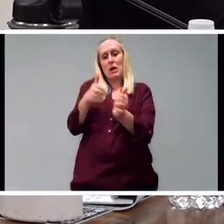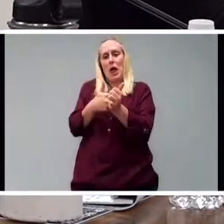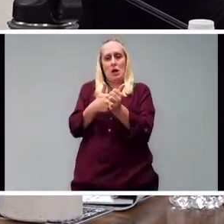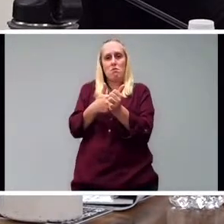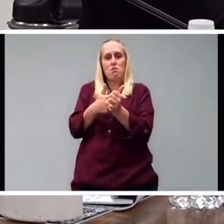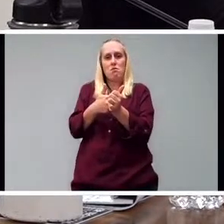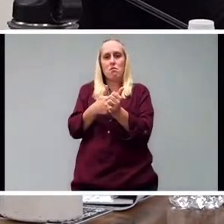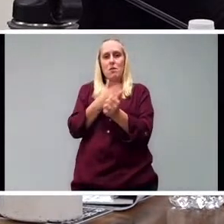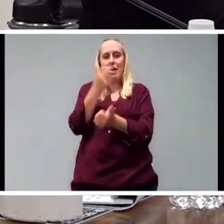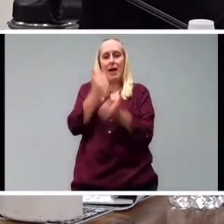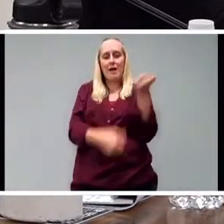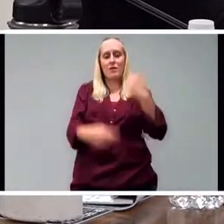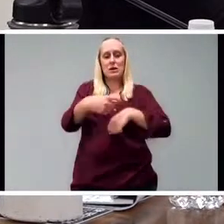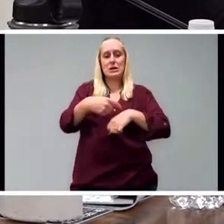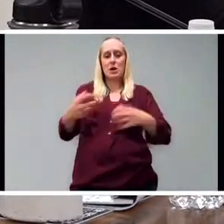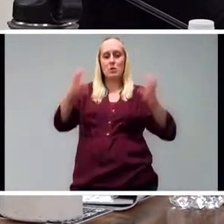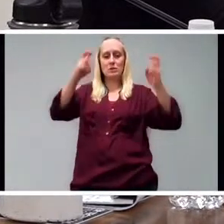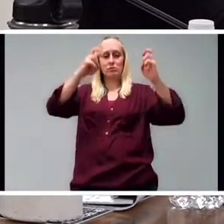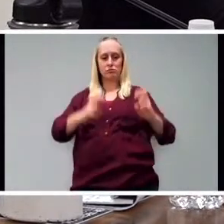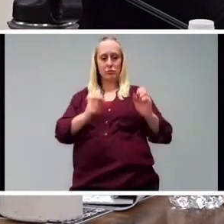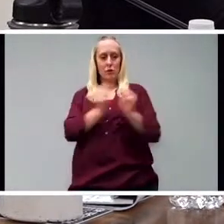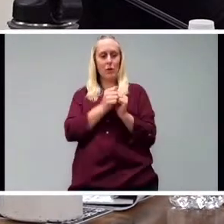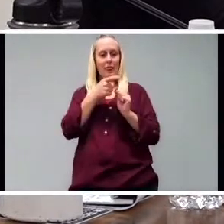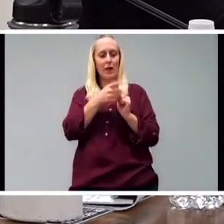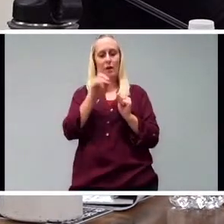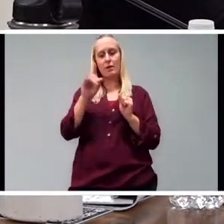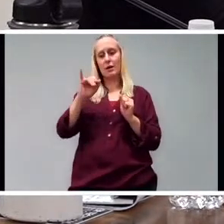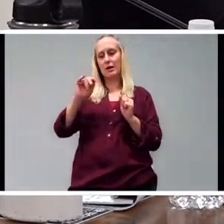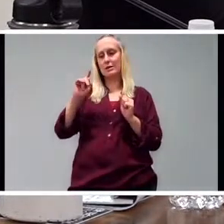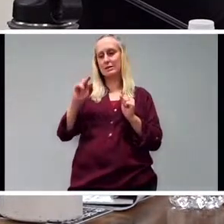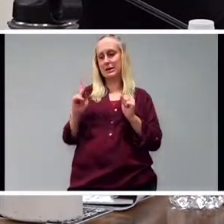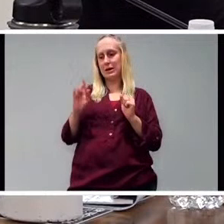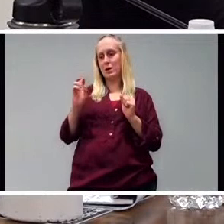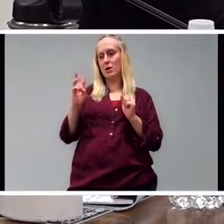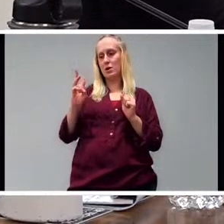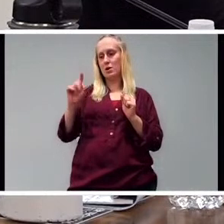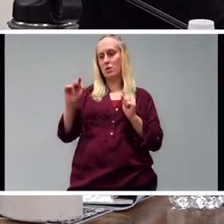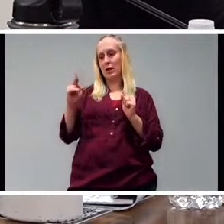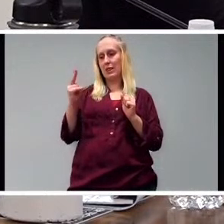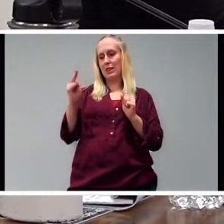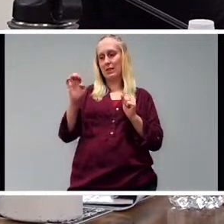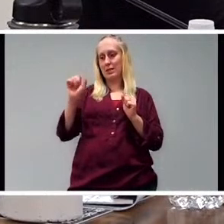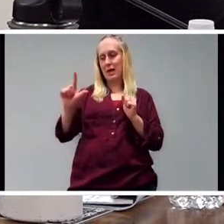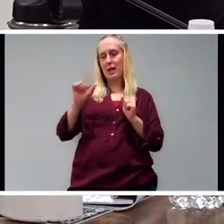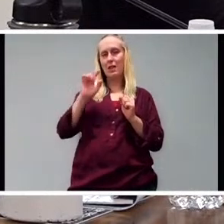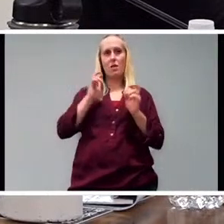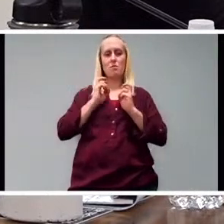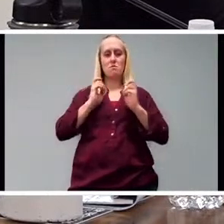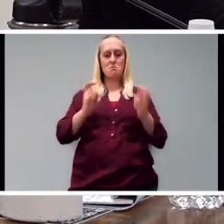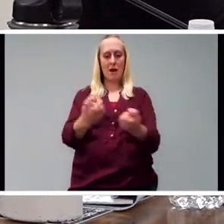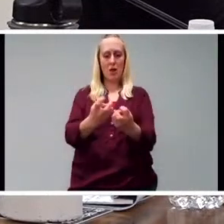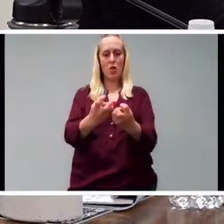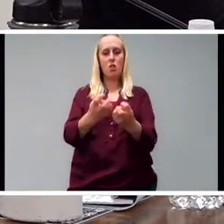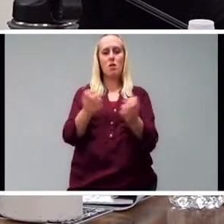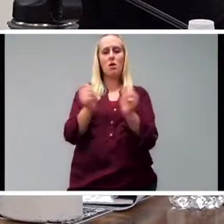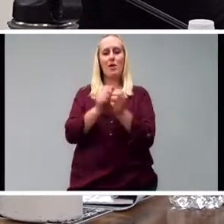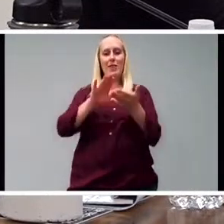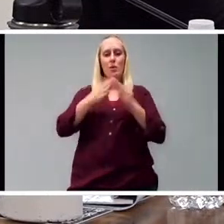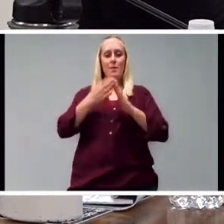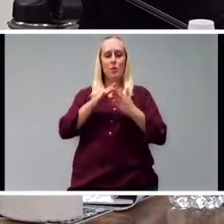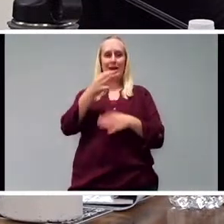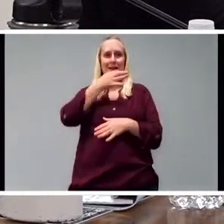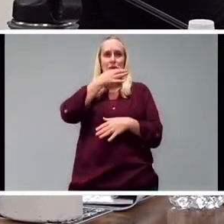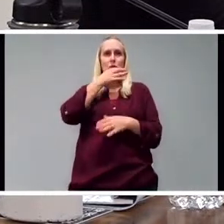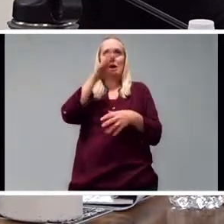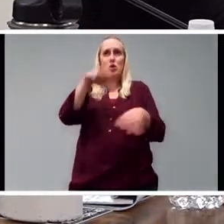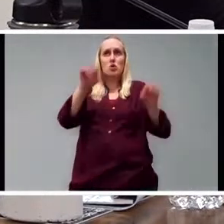every time we sit down with him and Dick with Nell and the others that are on that panel of community experts, frankly, it took all of